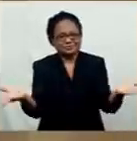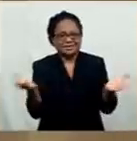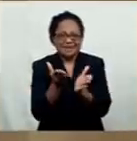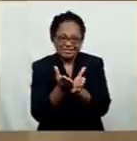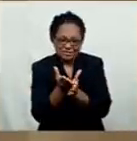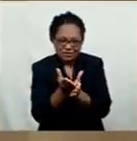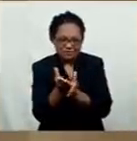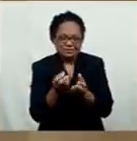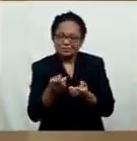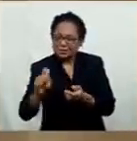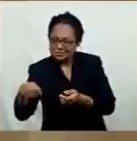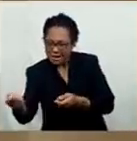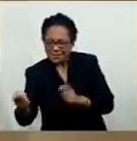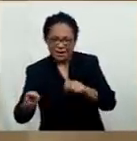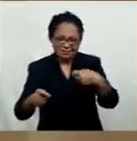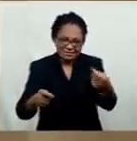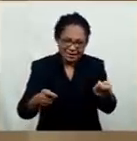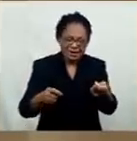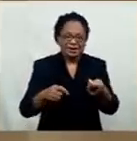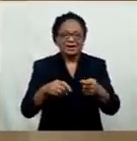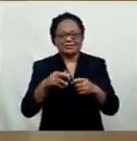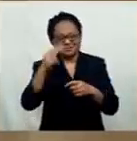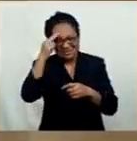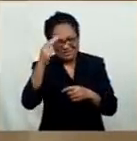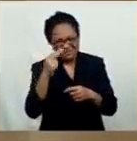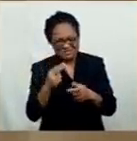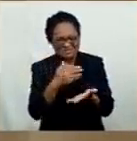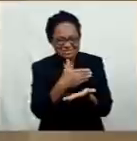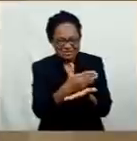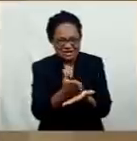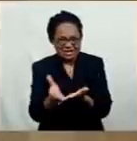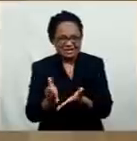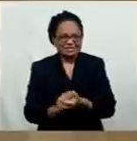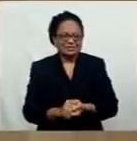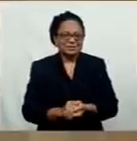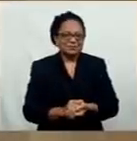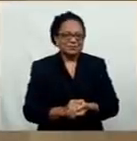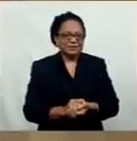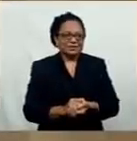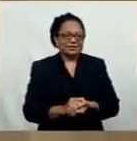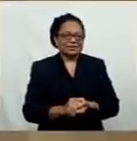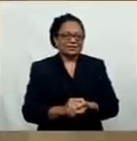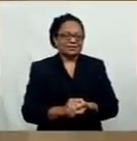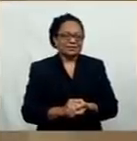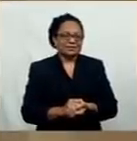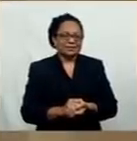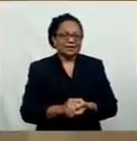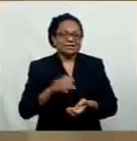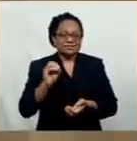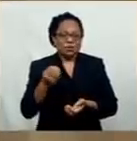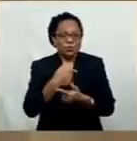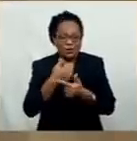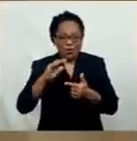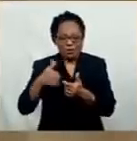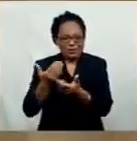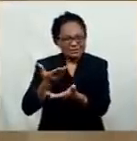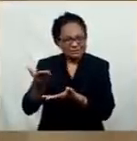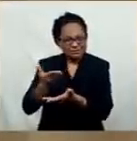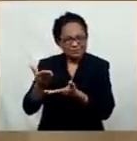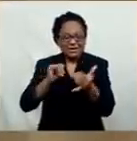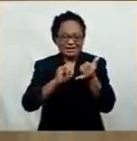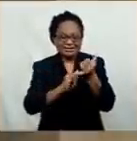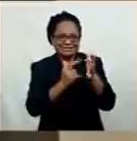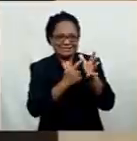their neighbours and their nation. This has always come through strongly in our discussions with Sai